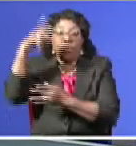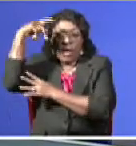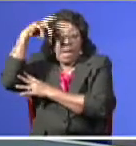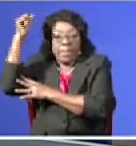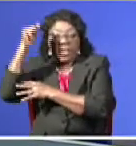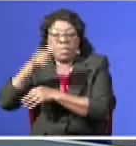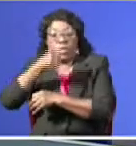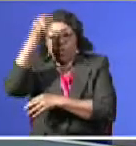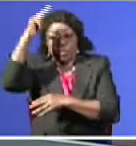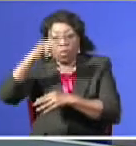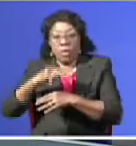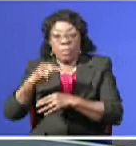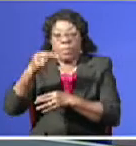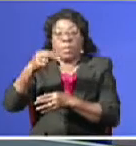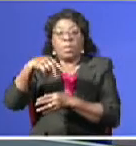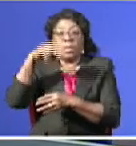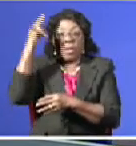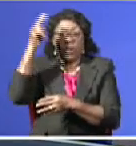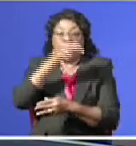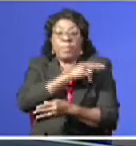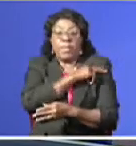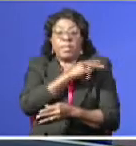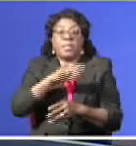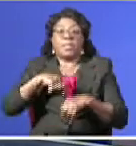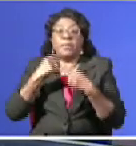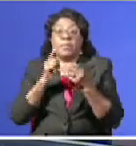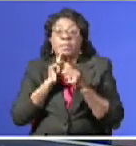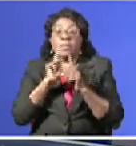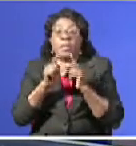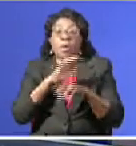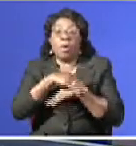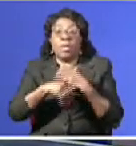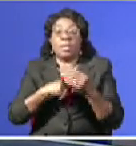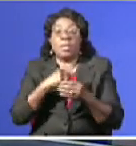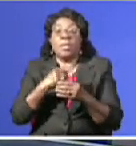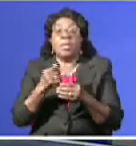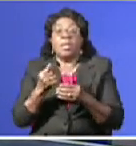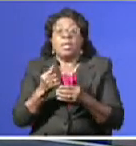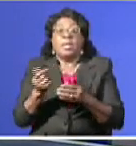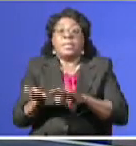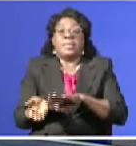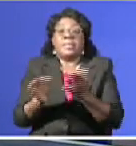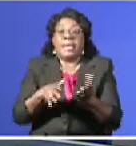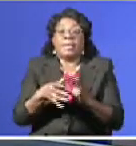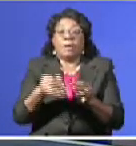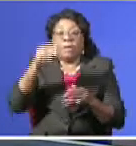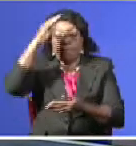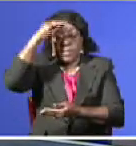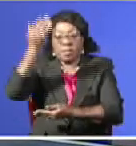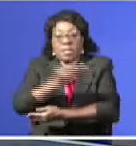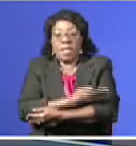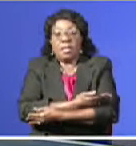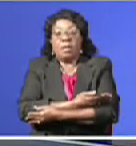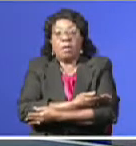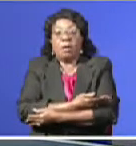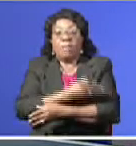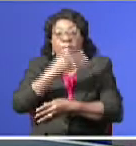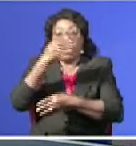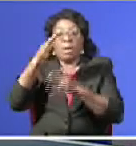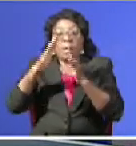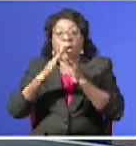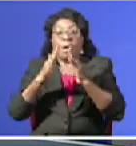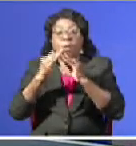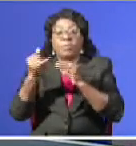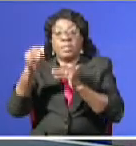the Most Honorable Dr. Hubert Minna is issuing a statement on the death of the son of Housing Minister, the Honorable Romuald Ferreira. The Prime